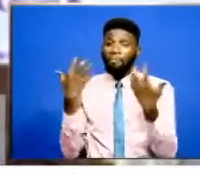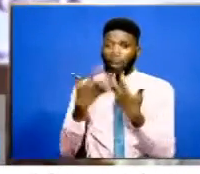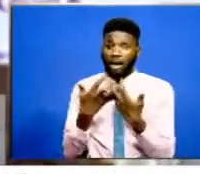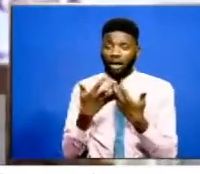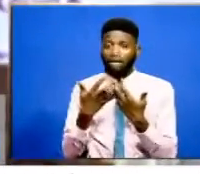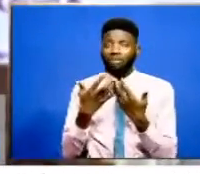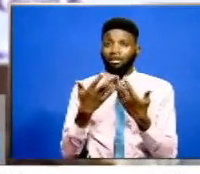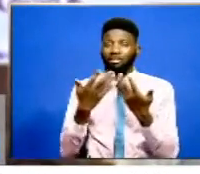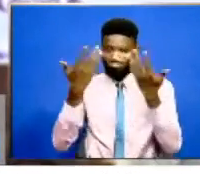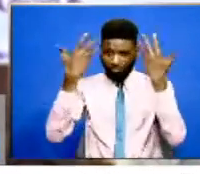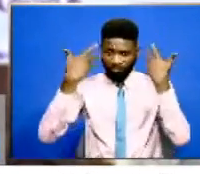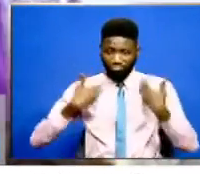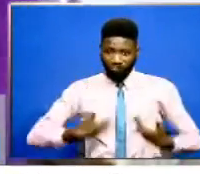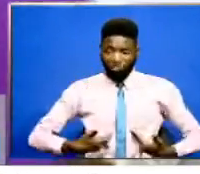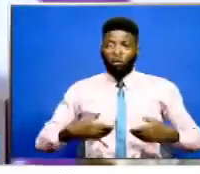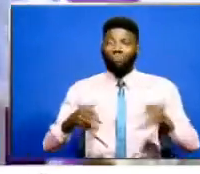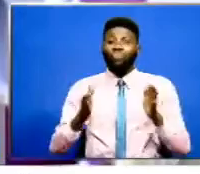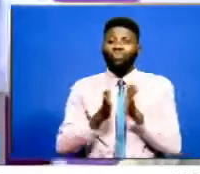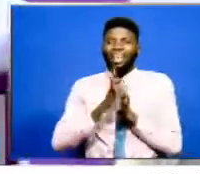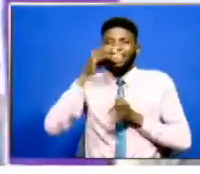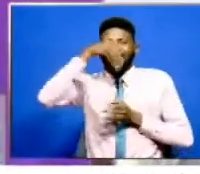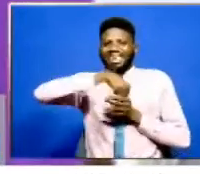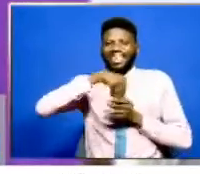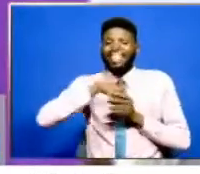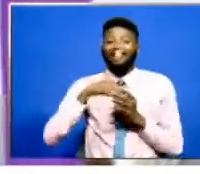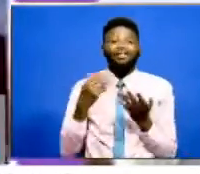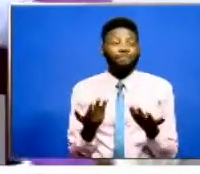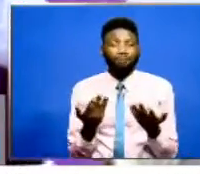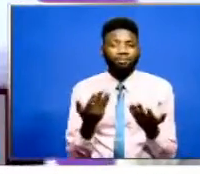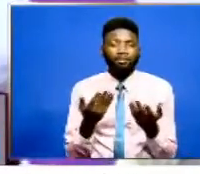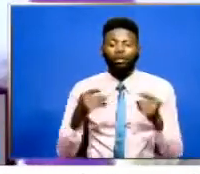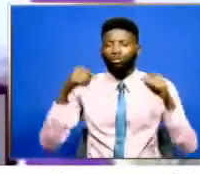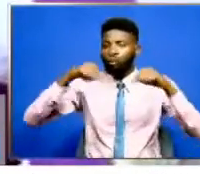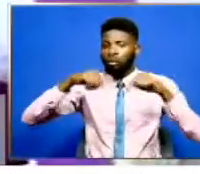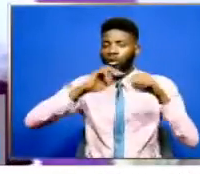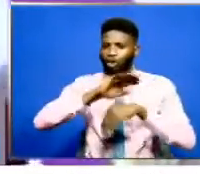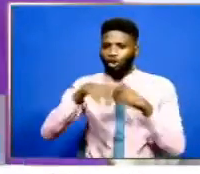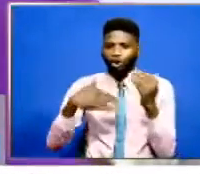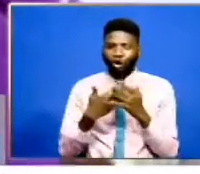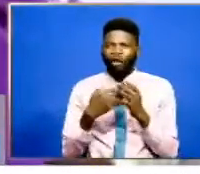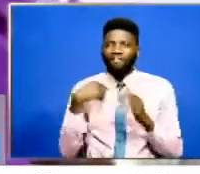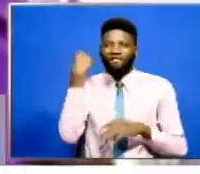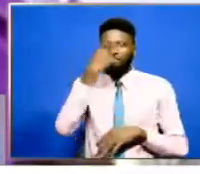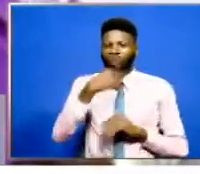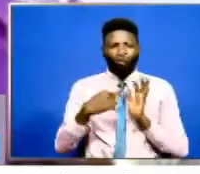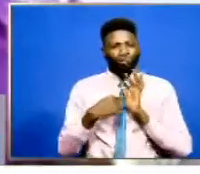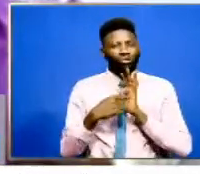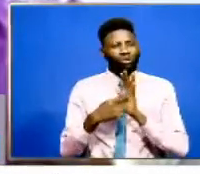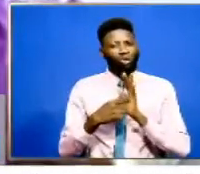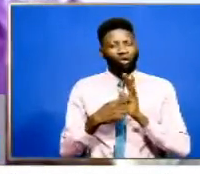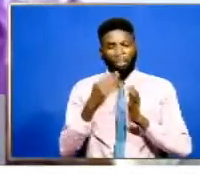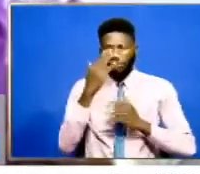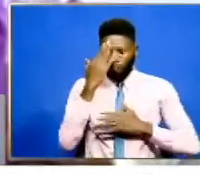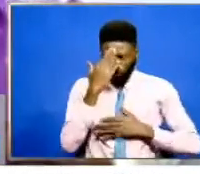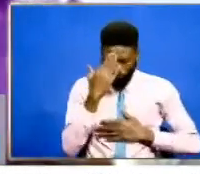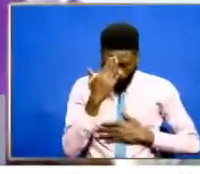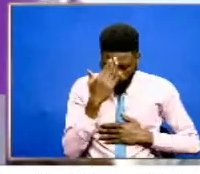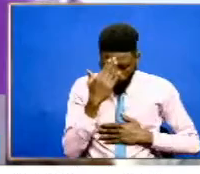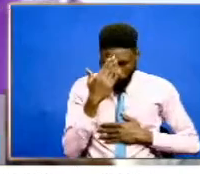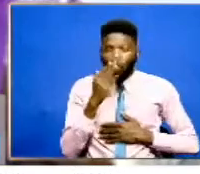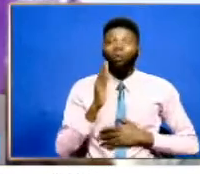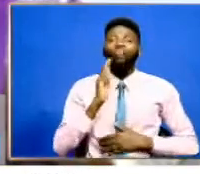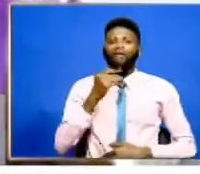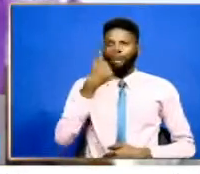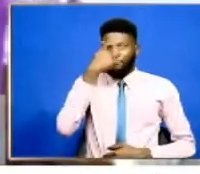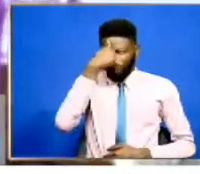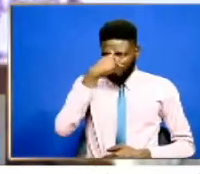what you are inside? Today, all of us are appearing religious. We shall be marked with the ashes